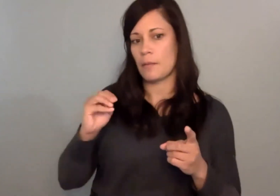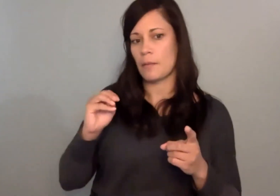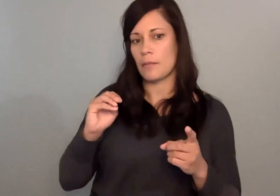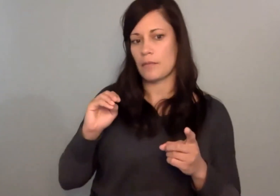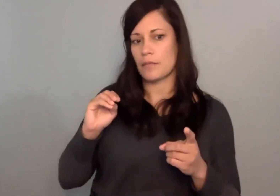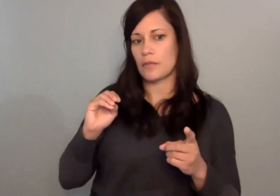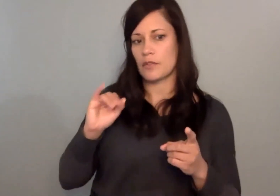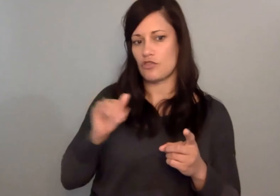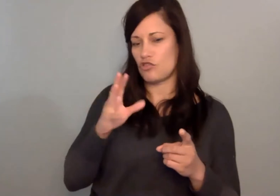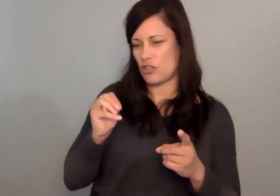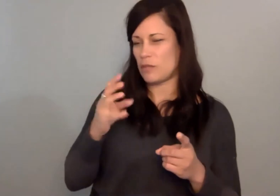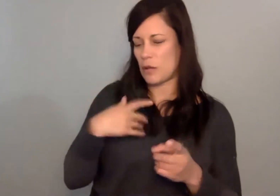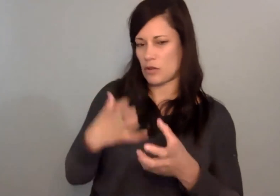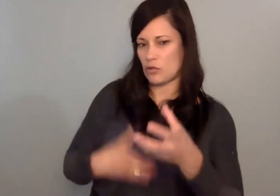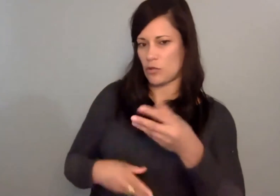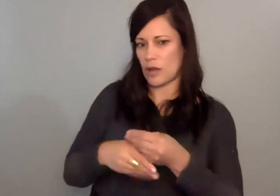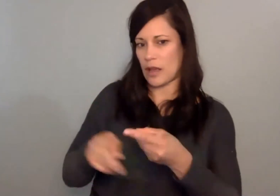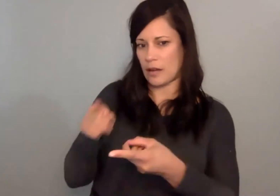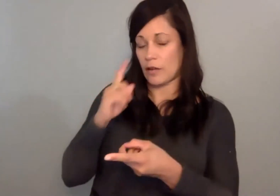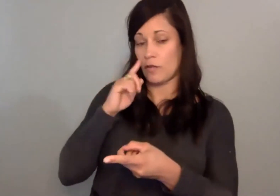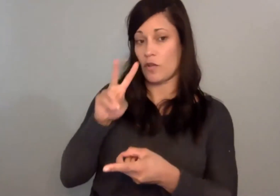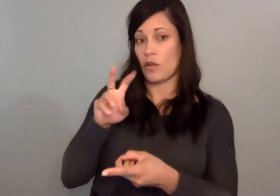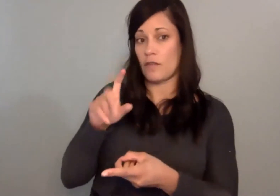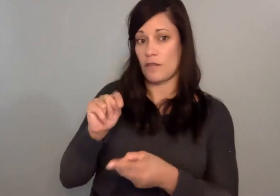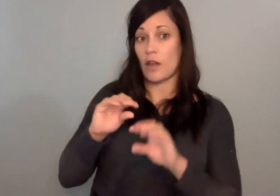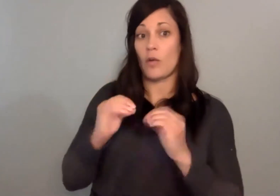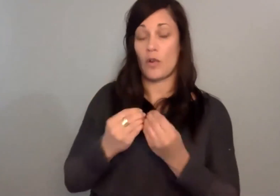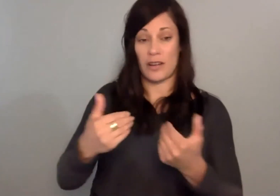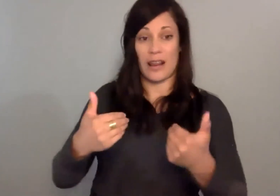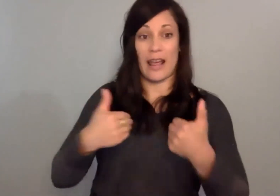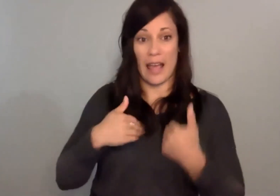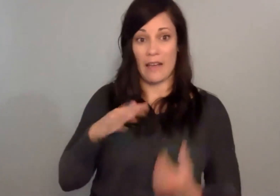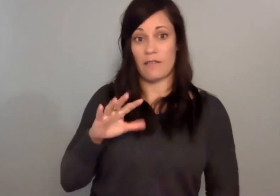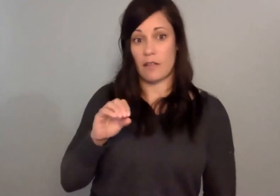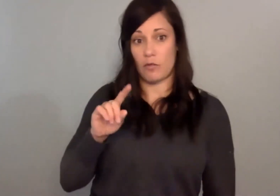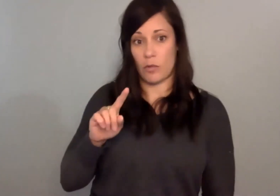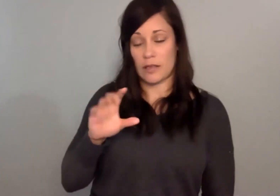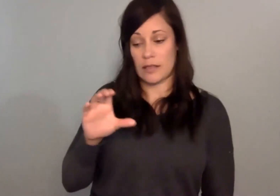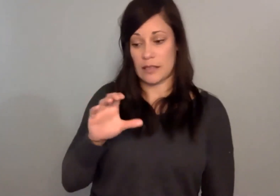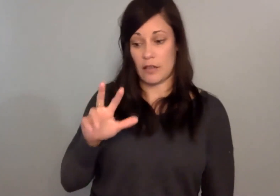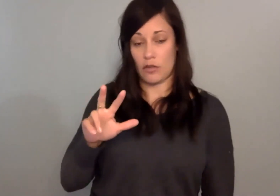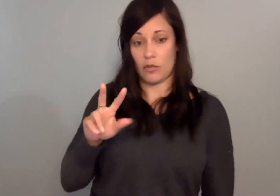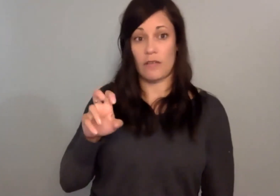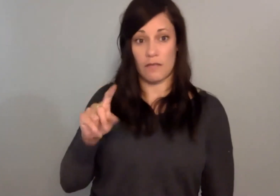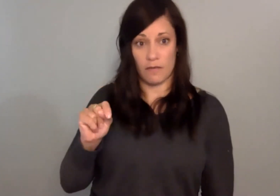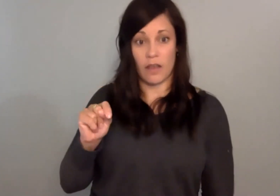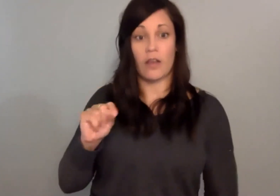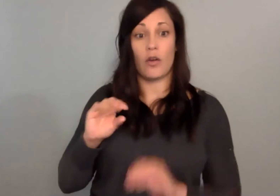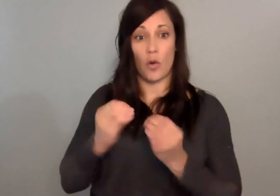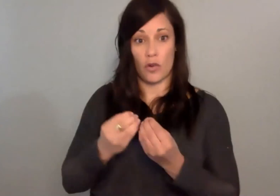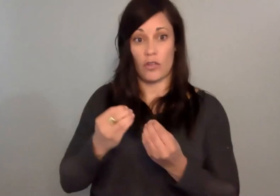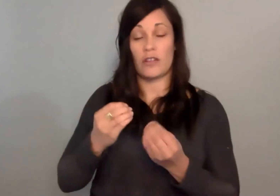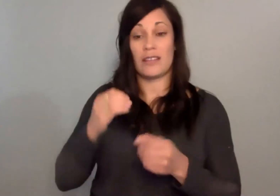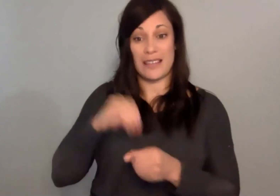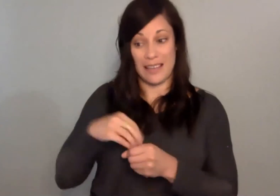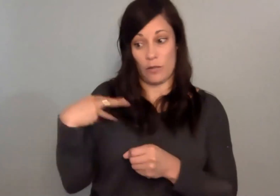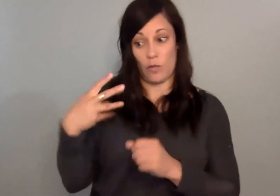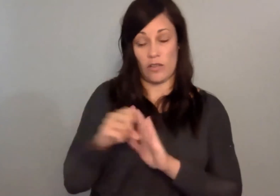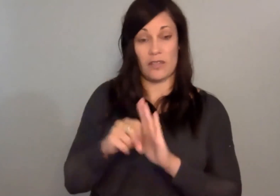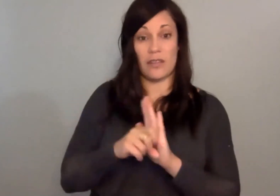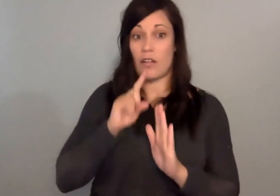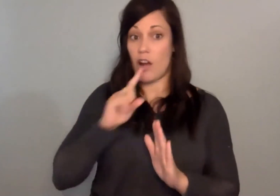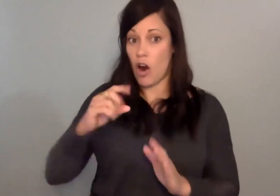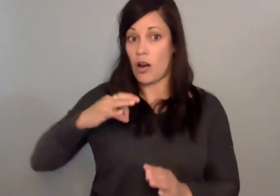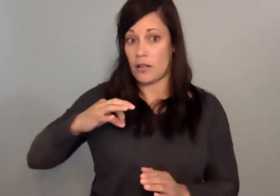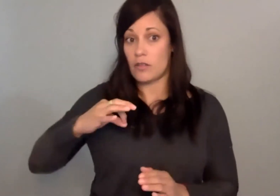that for veterans organizations, there are 501c3 veterans organizations in Washington State that are eligible for this program and certainly